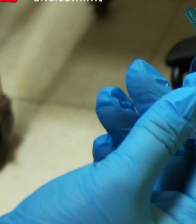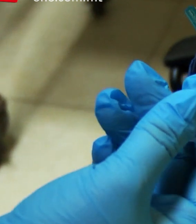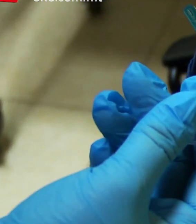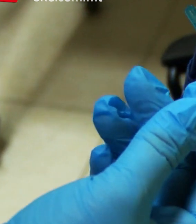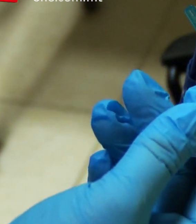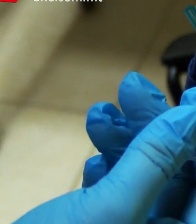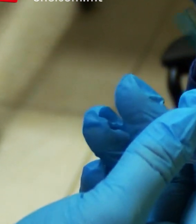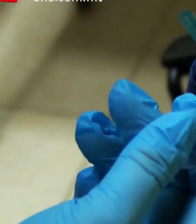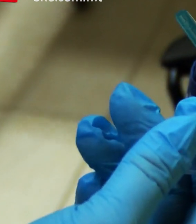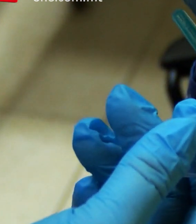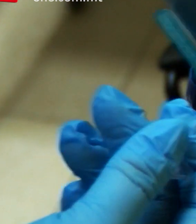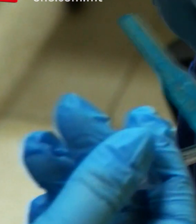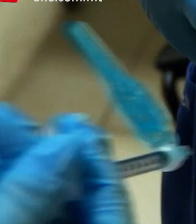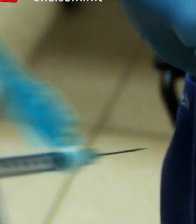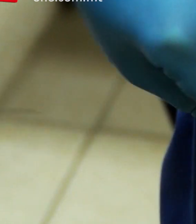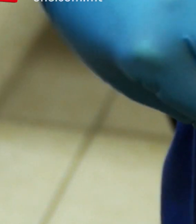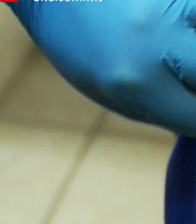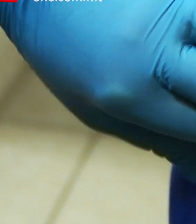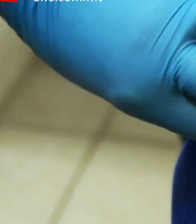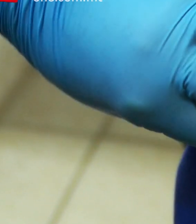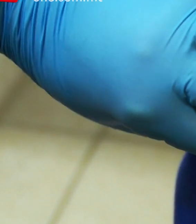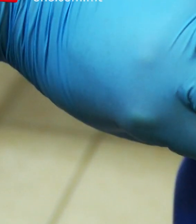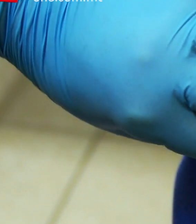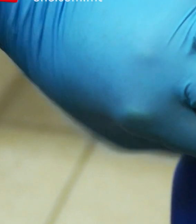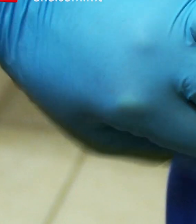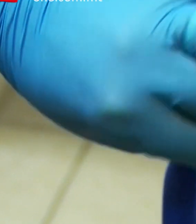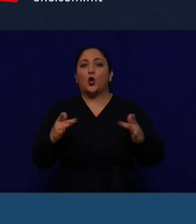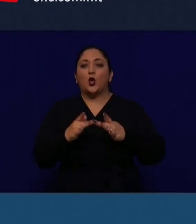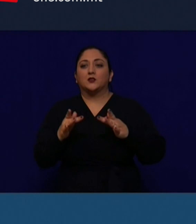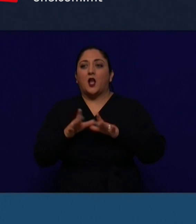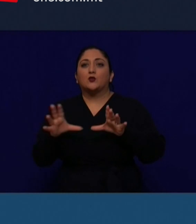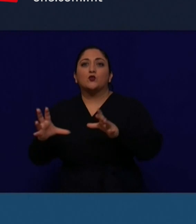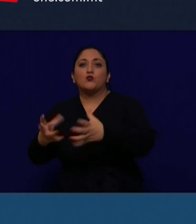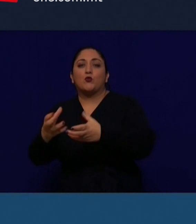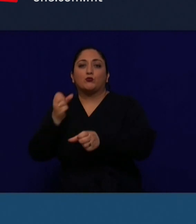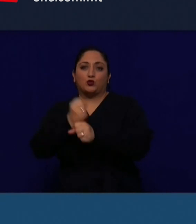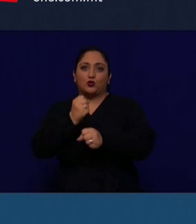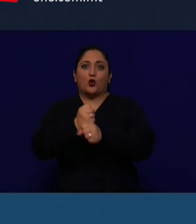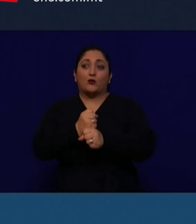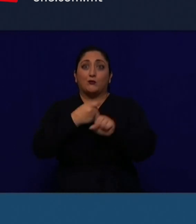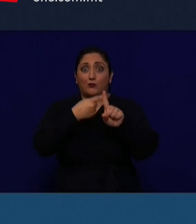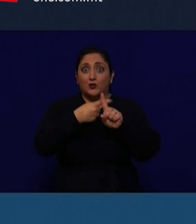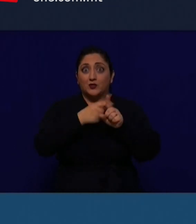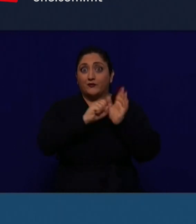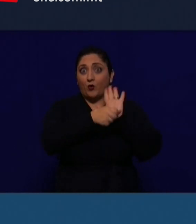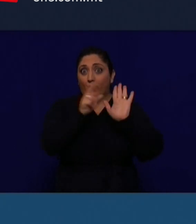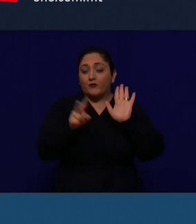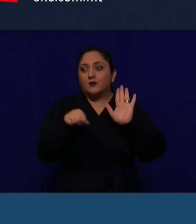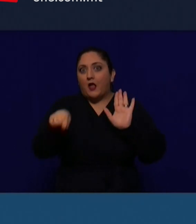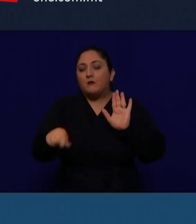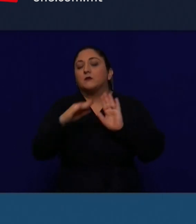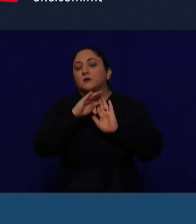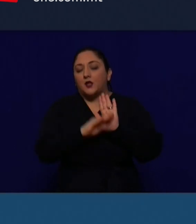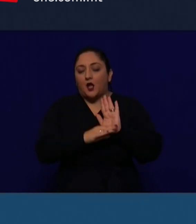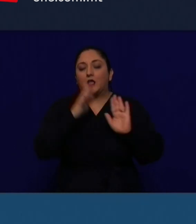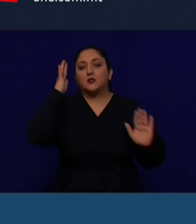stabbli fid-dawl li l-maġġoranza tar-residenti u l-ħaddiema issa tlaqmu. Il-Professur Gawci rimarkat li l-età medja ta' persuni li